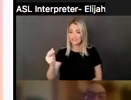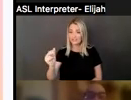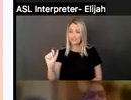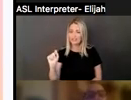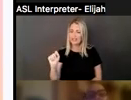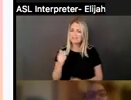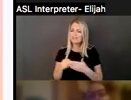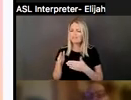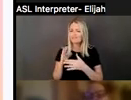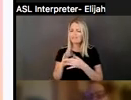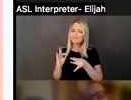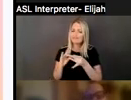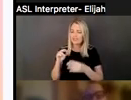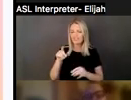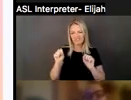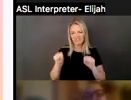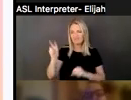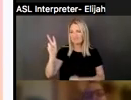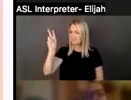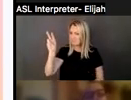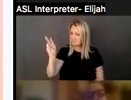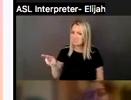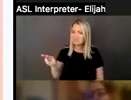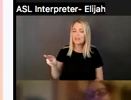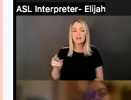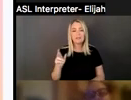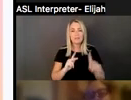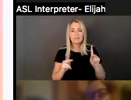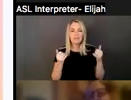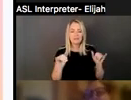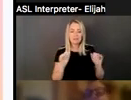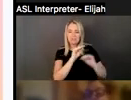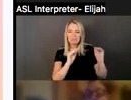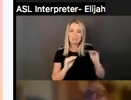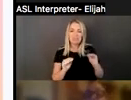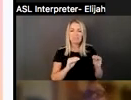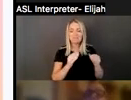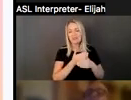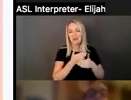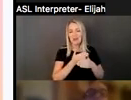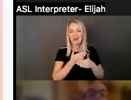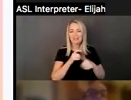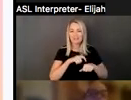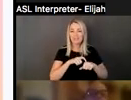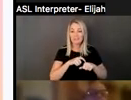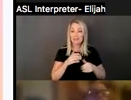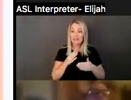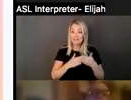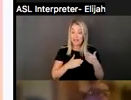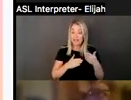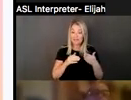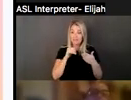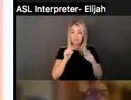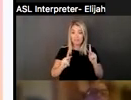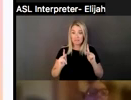like. Folks are still taking space and time sharing now. And some folks didn't join live tonight. And so